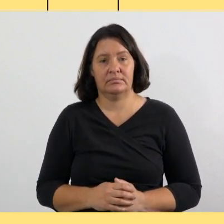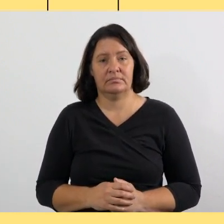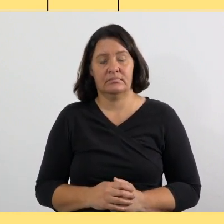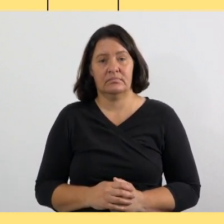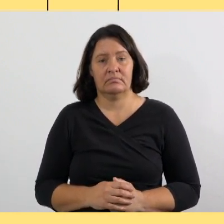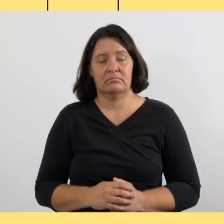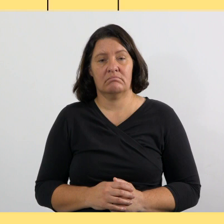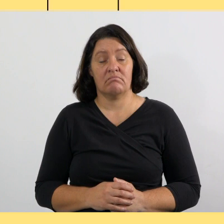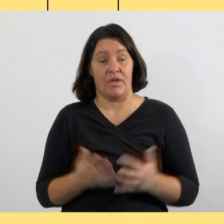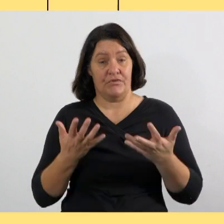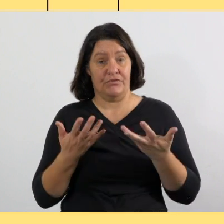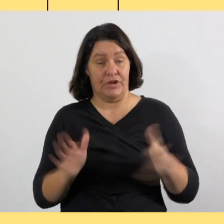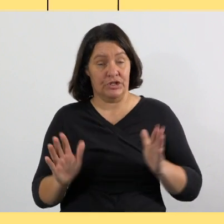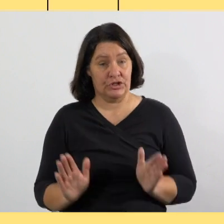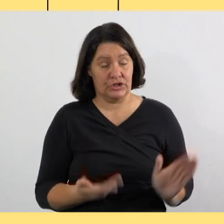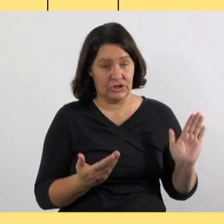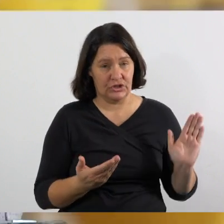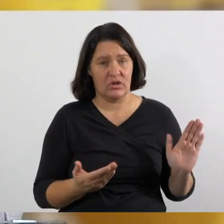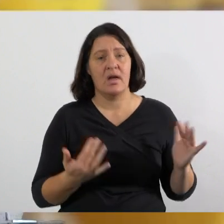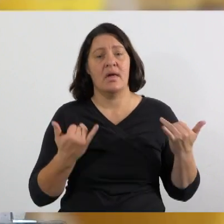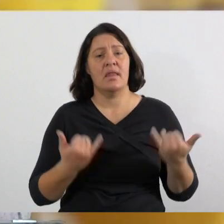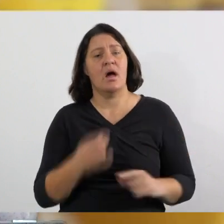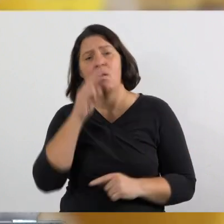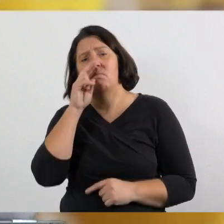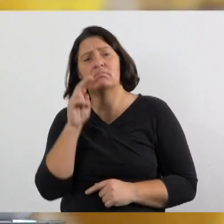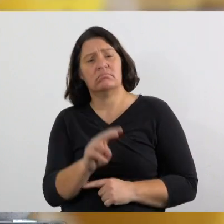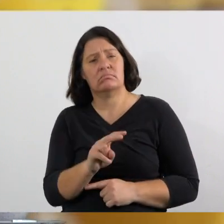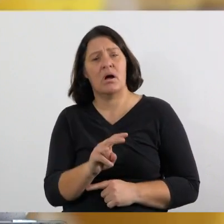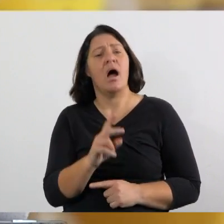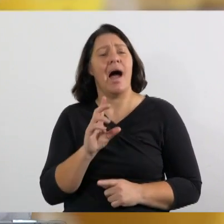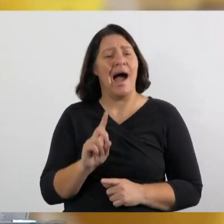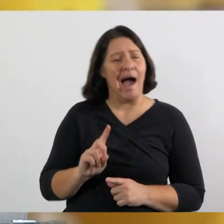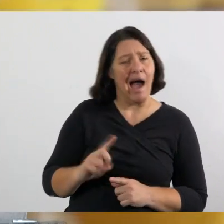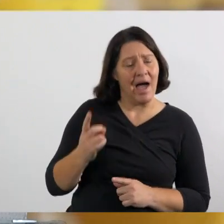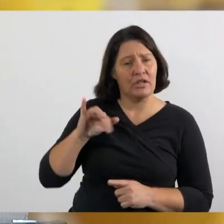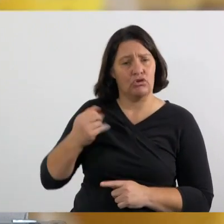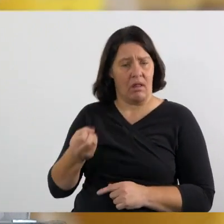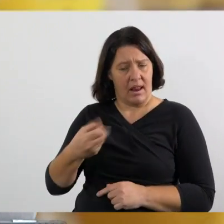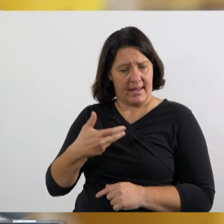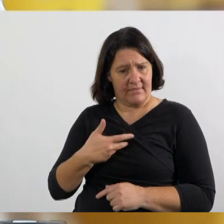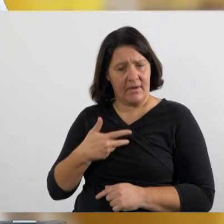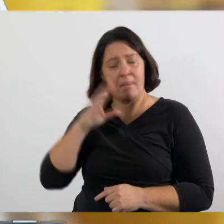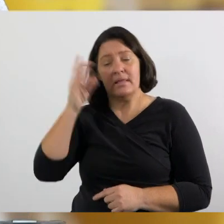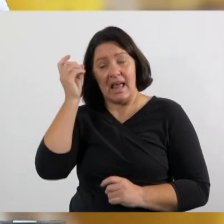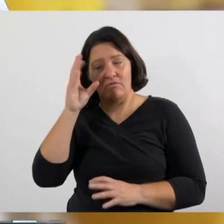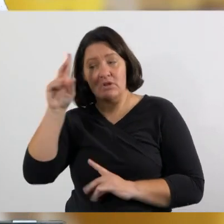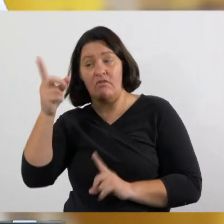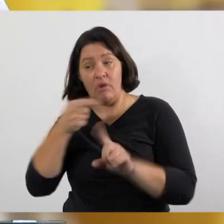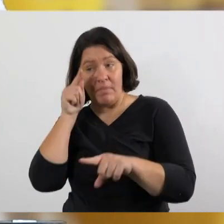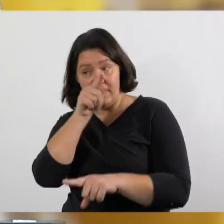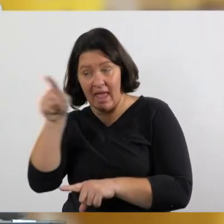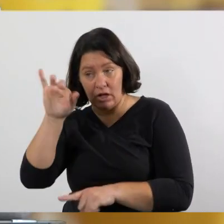34,800. Once you have done that, you then need to see if you're given other journals and you need to take the